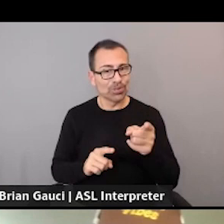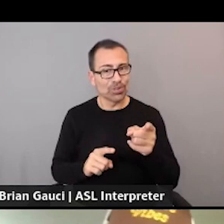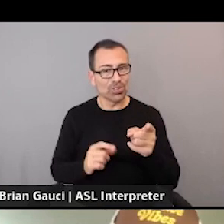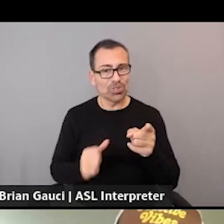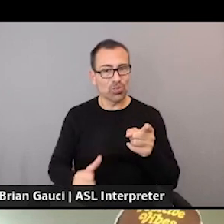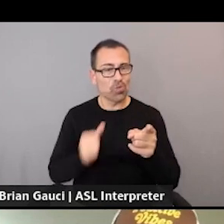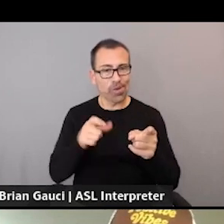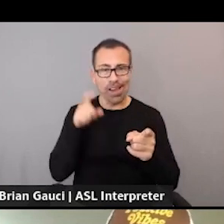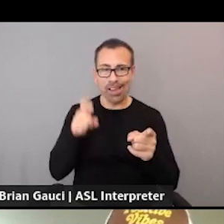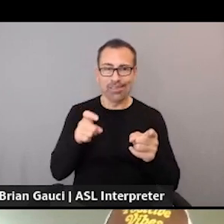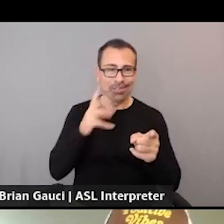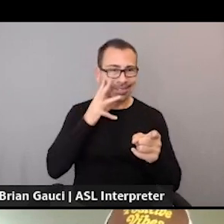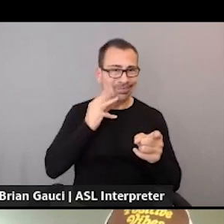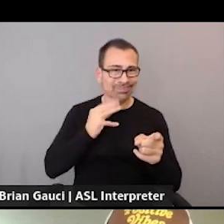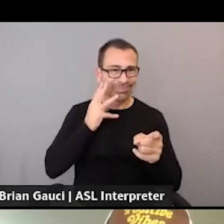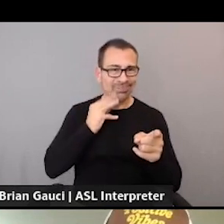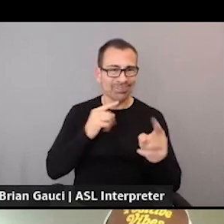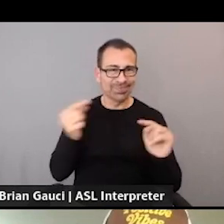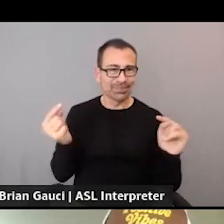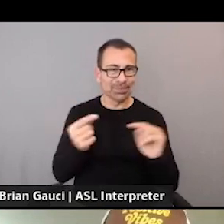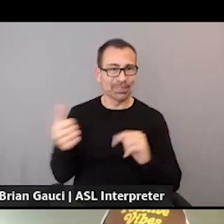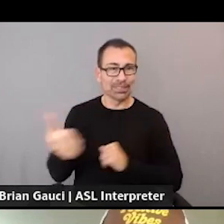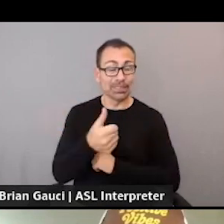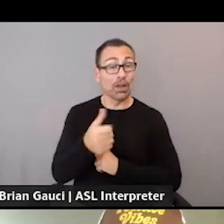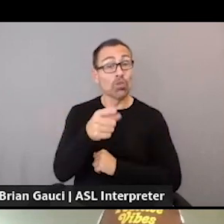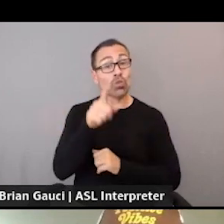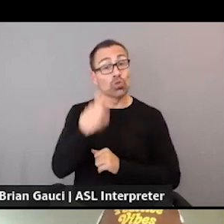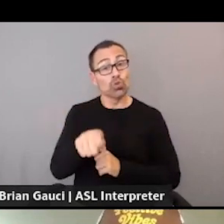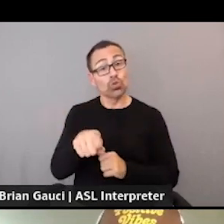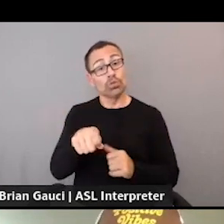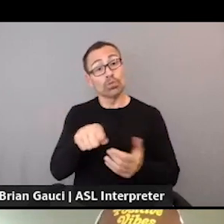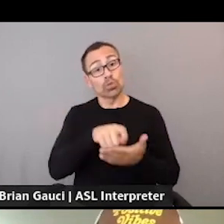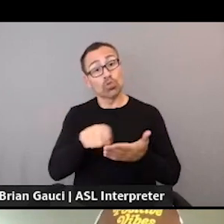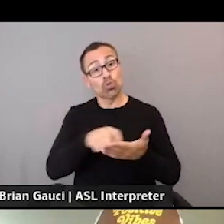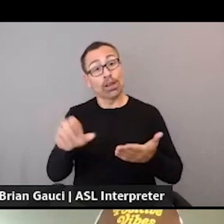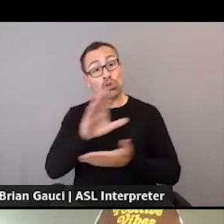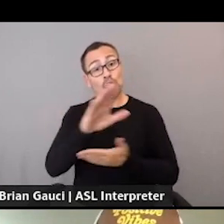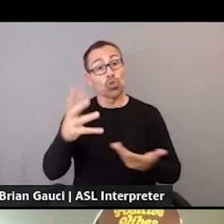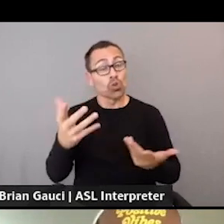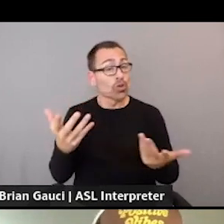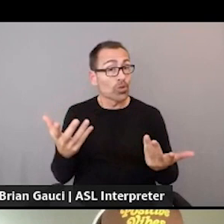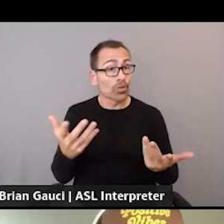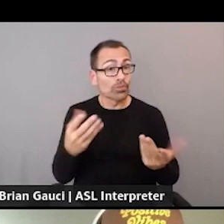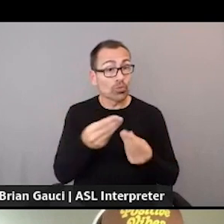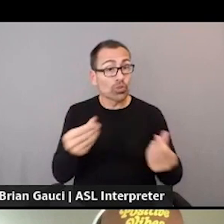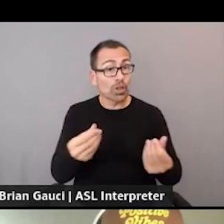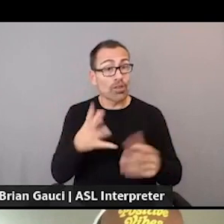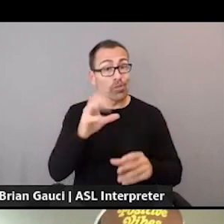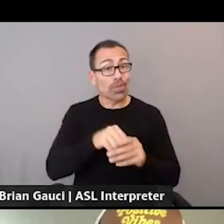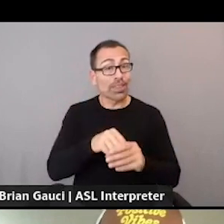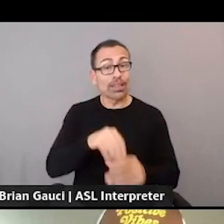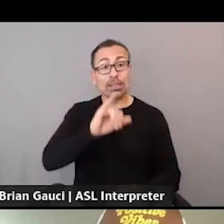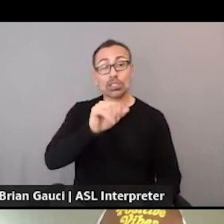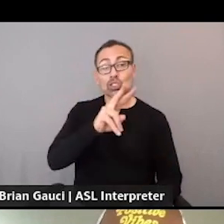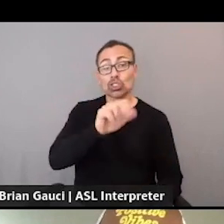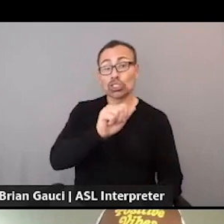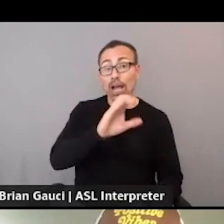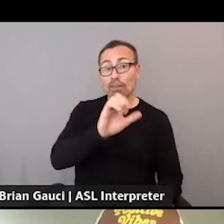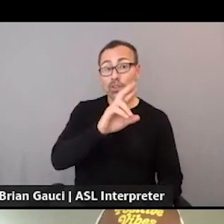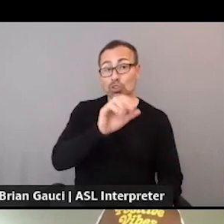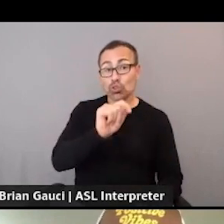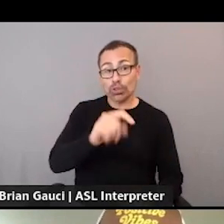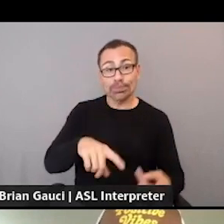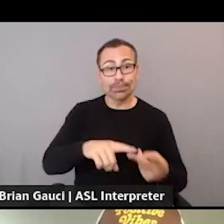that pain point. Instead, you can write your resolvers in JavaScript. You can write your resolvers in TypeScript. So now you have these